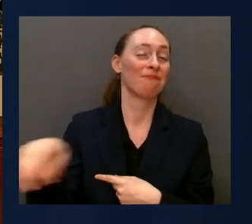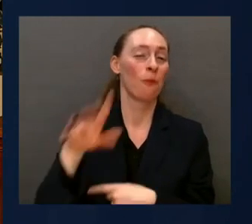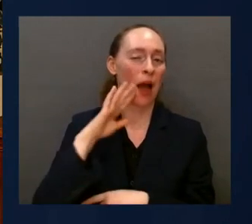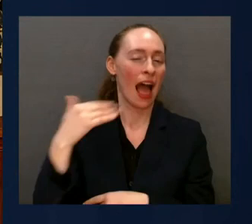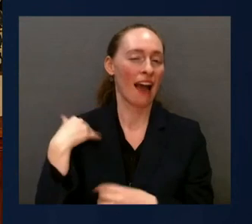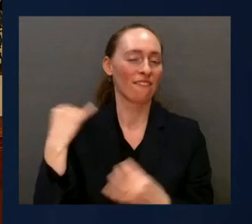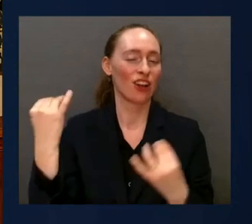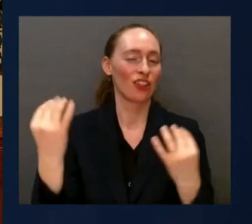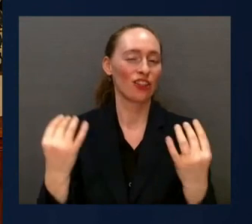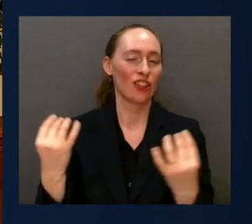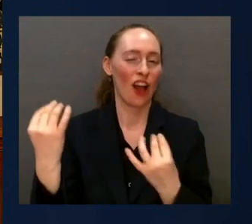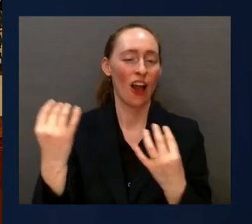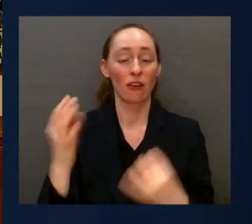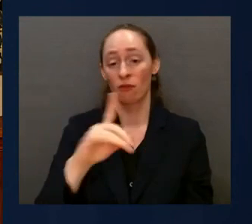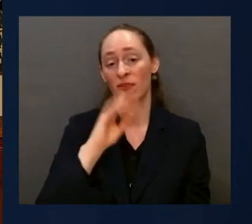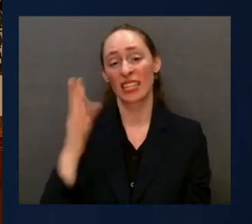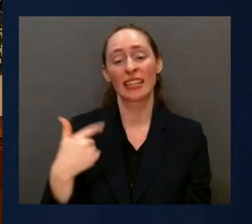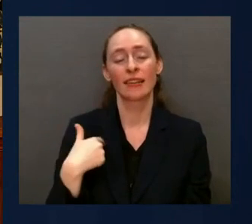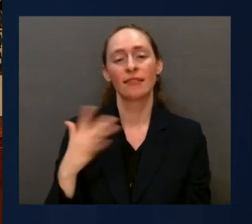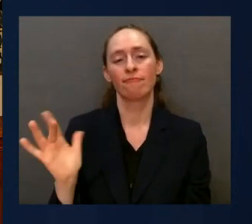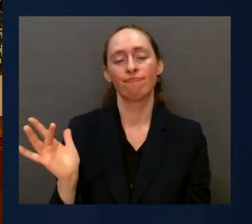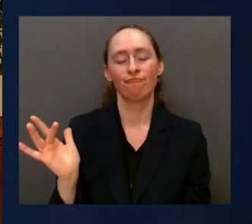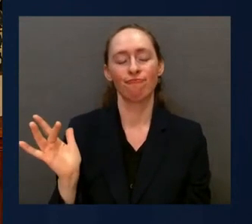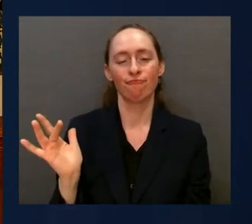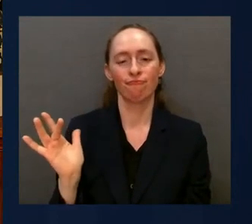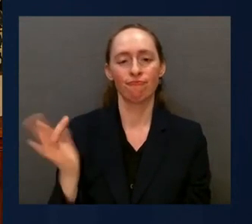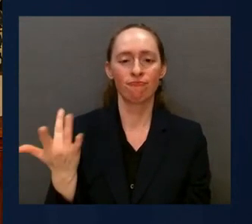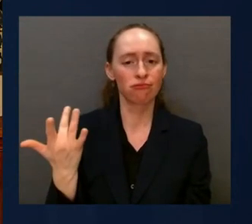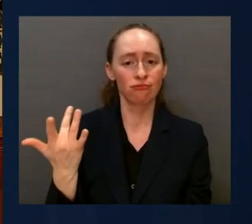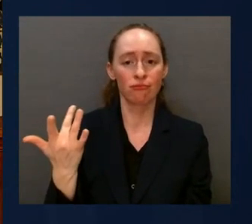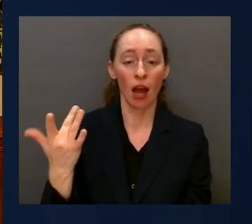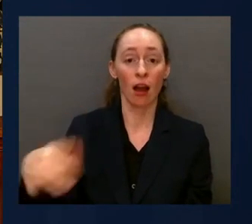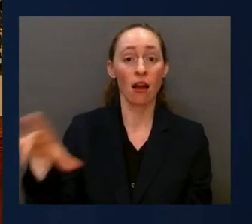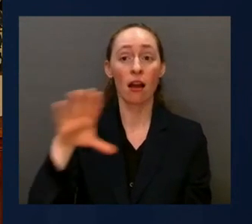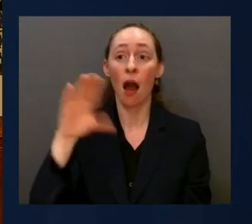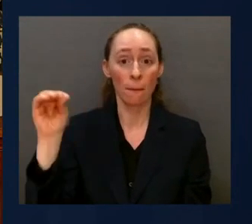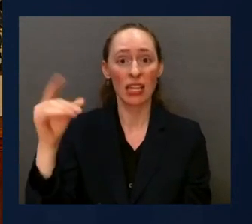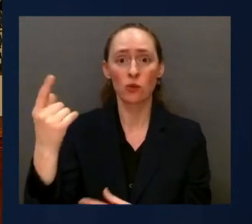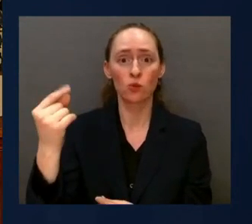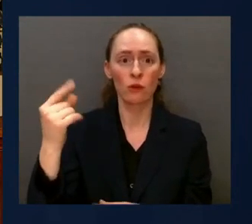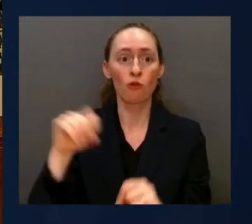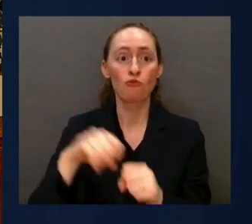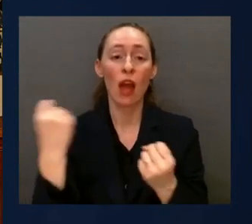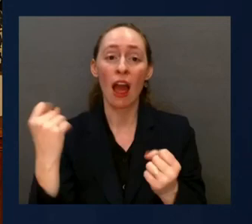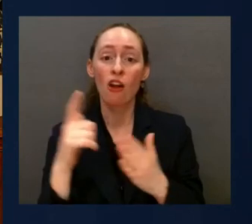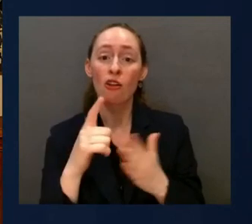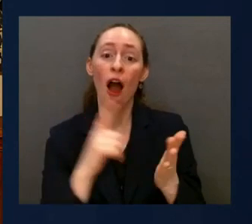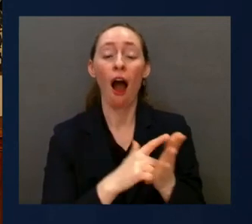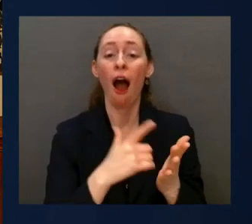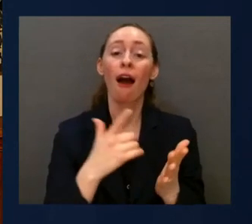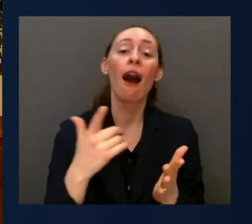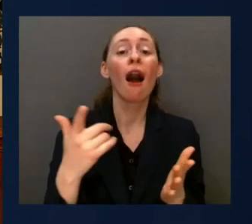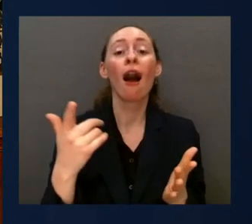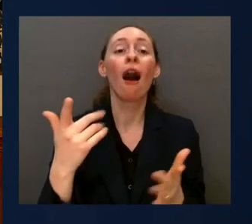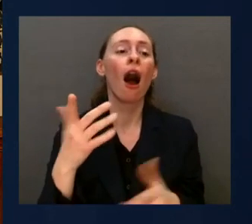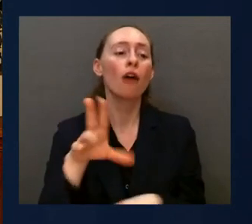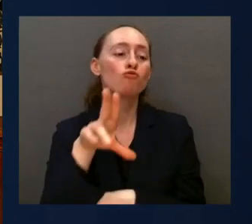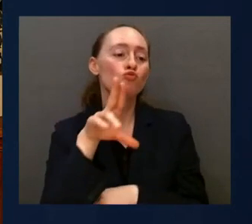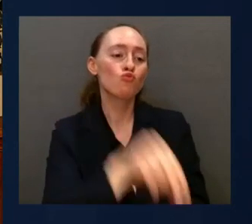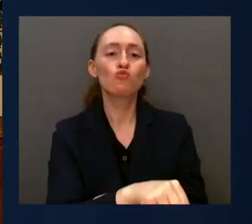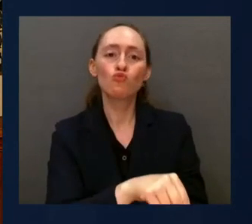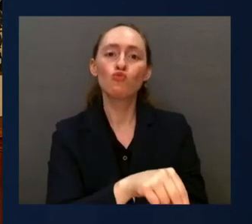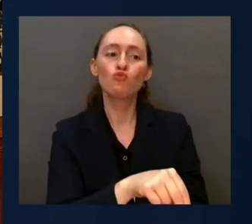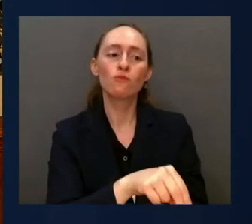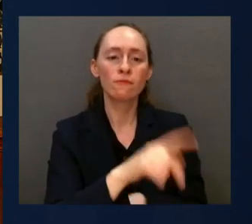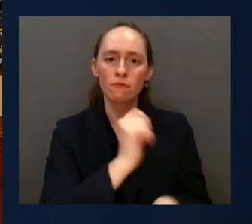breaking the law by preventing workers from organizing. Pass the PRO Act, because businesses have a right. Workers have a right